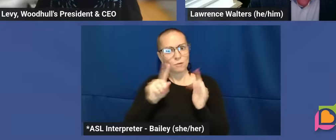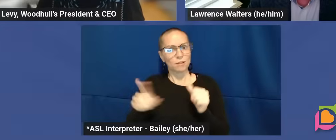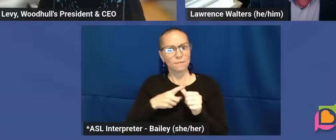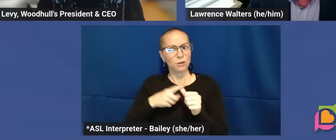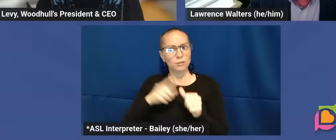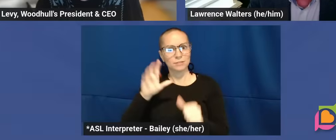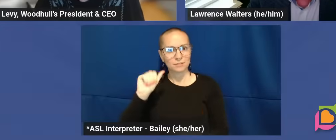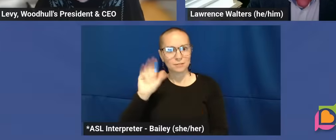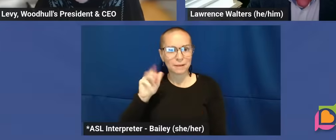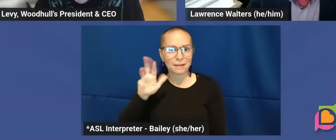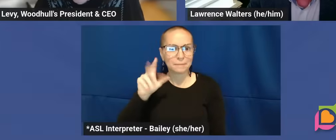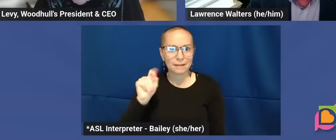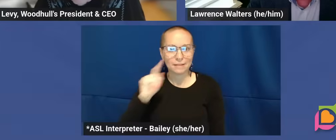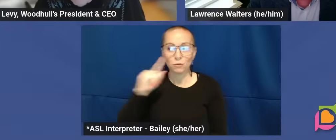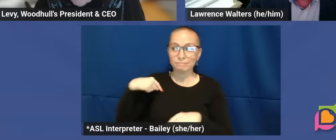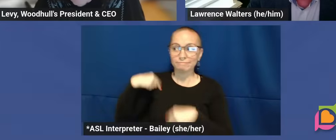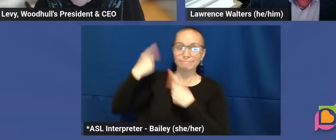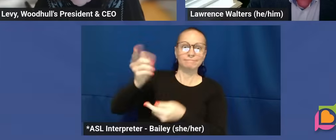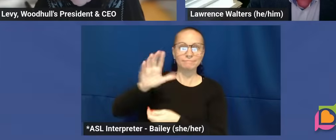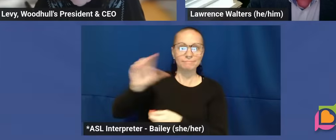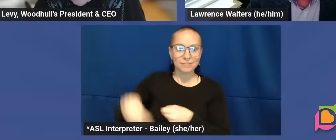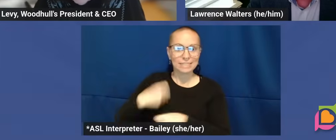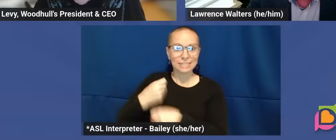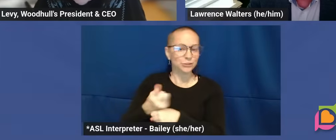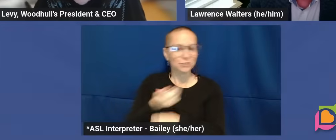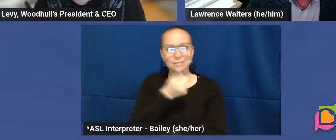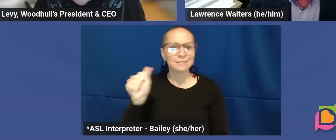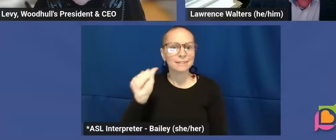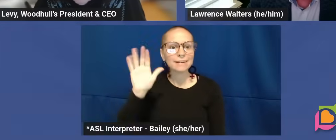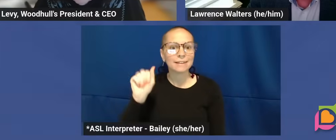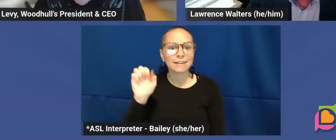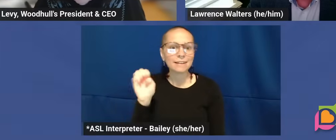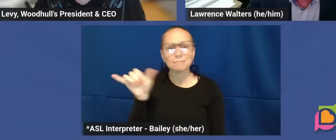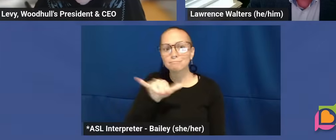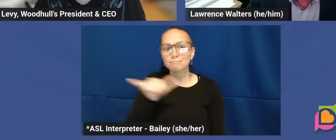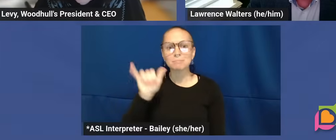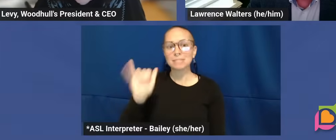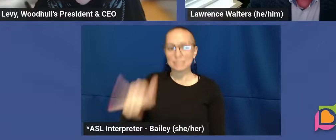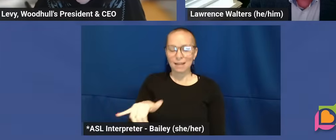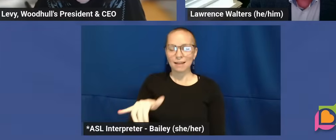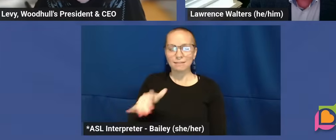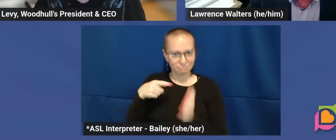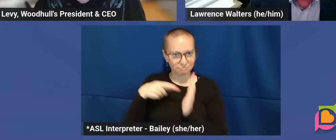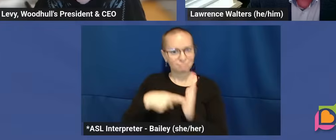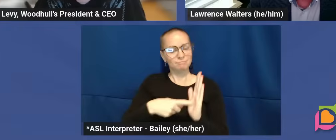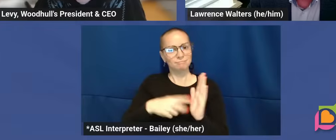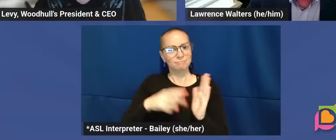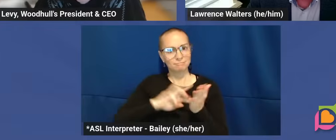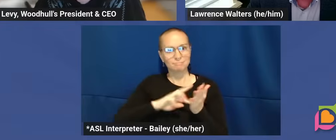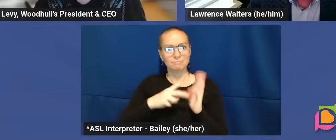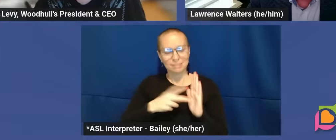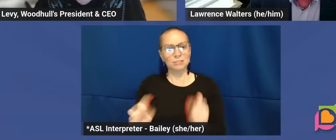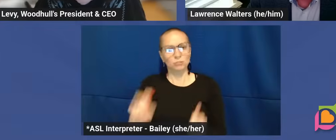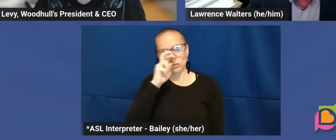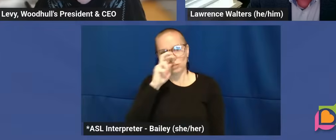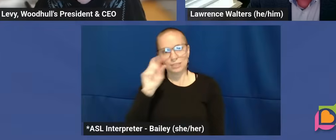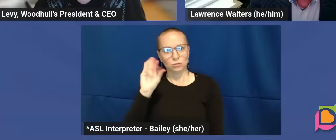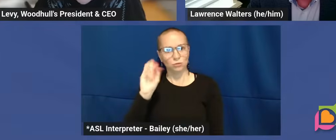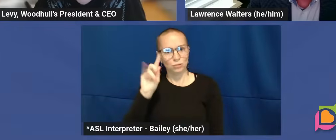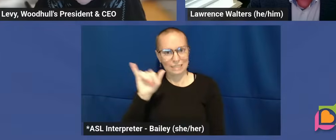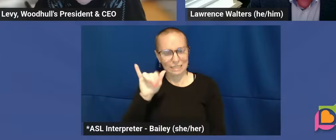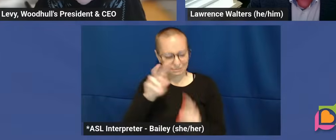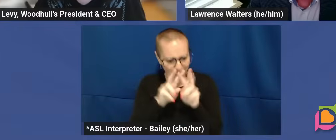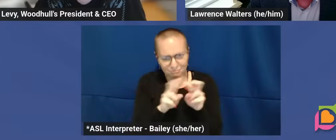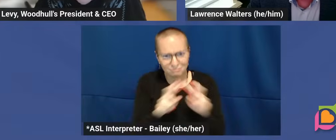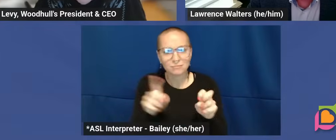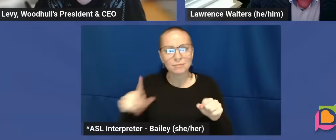last 50 years. Any case like that was subject to strict scrutiny. And so the parties didn't have any